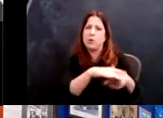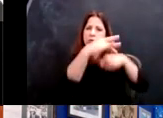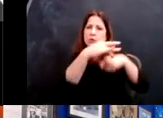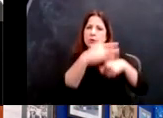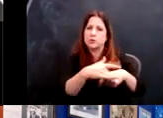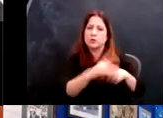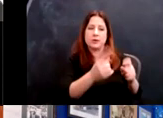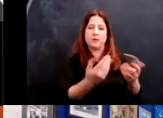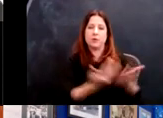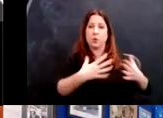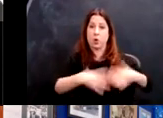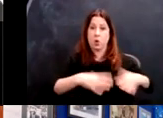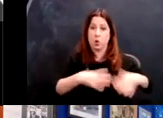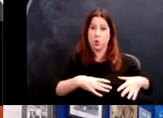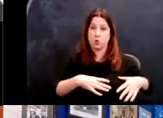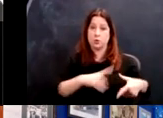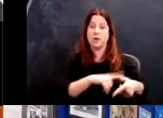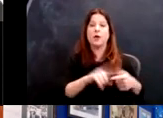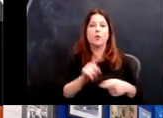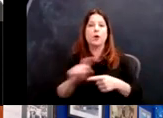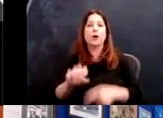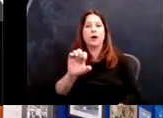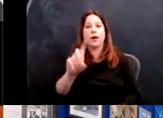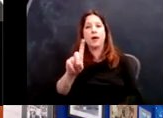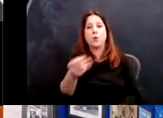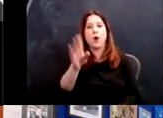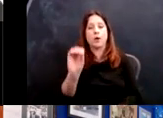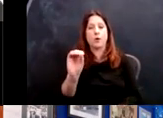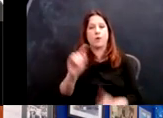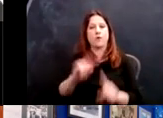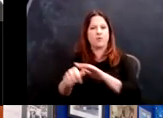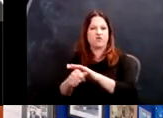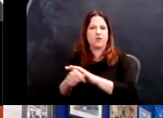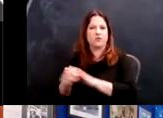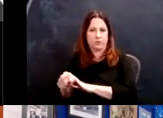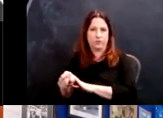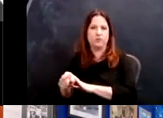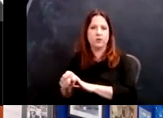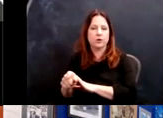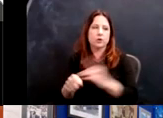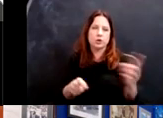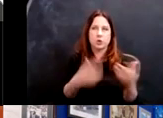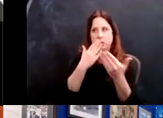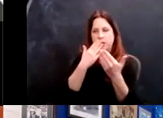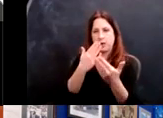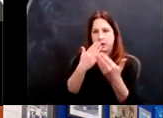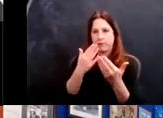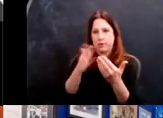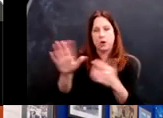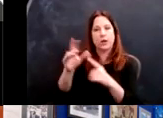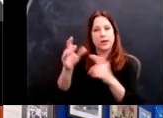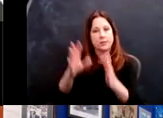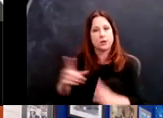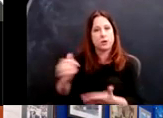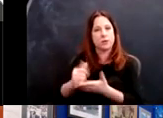And we also called Eduardo from the Nose Freeze shelter. She was extremely thankful, and her case manager was able to